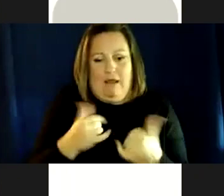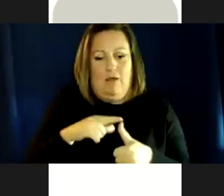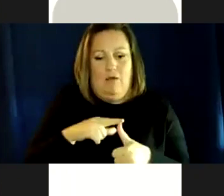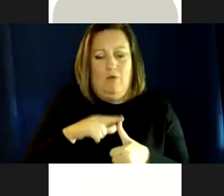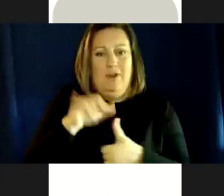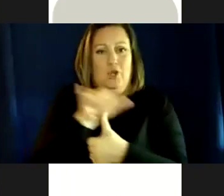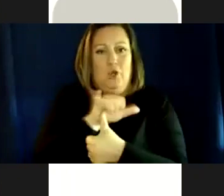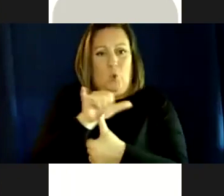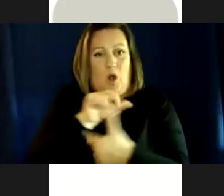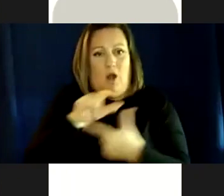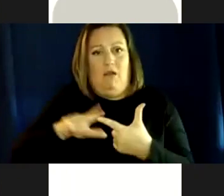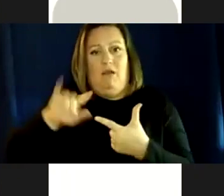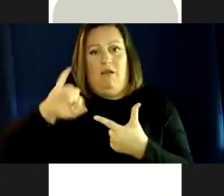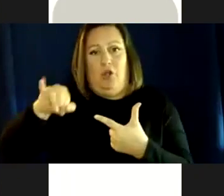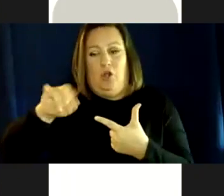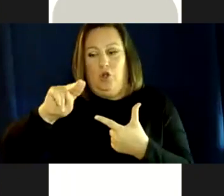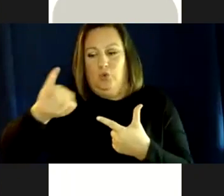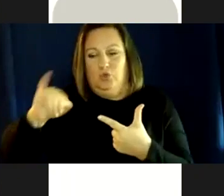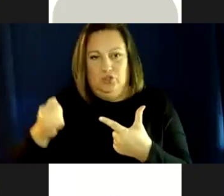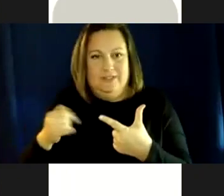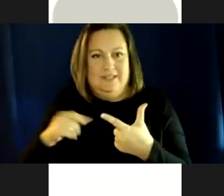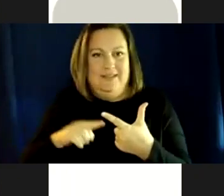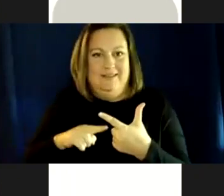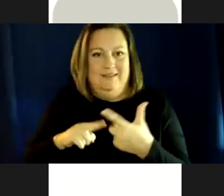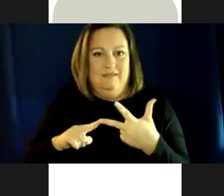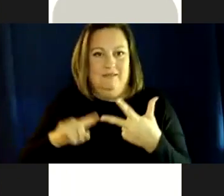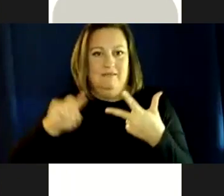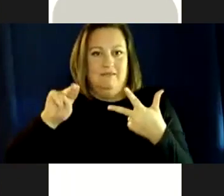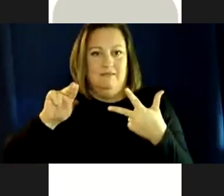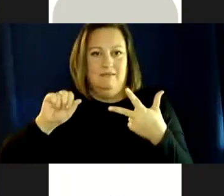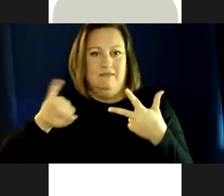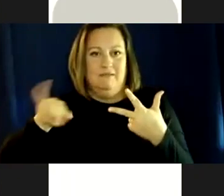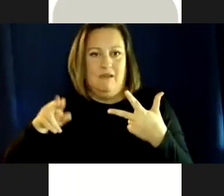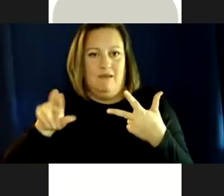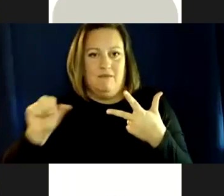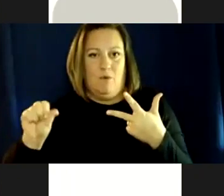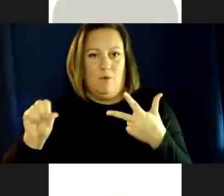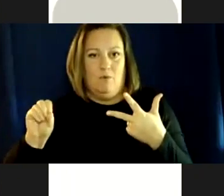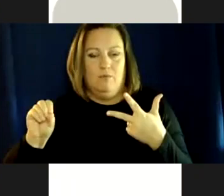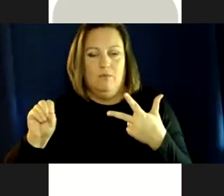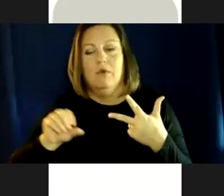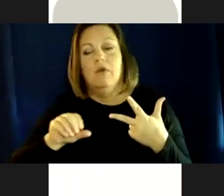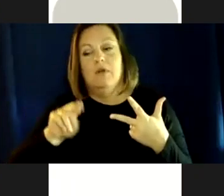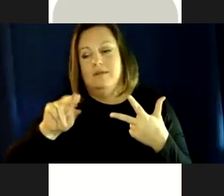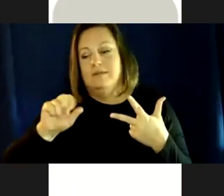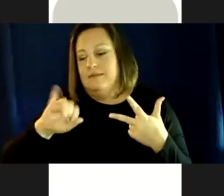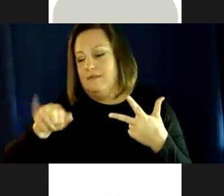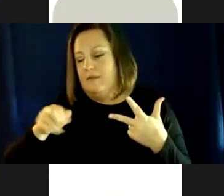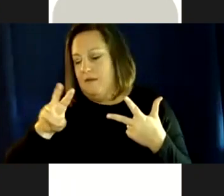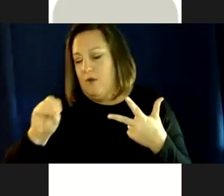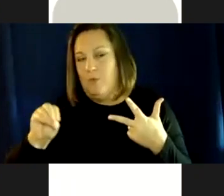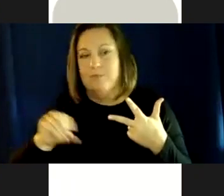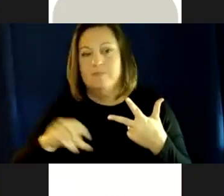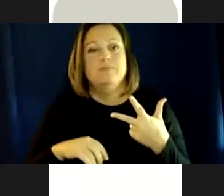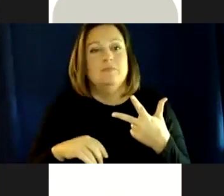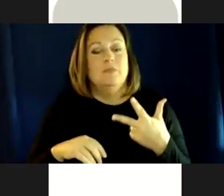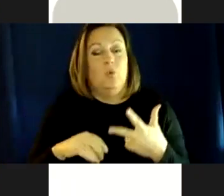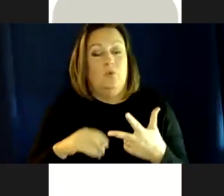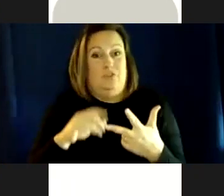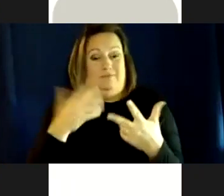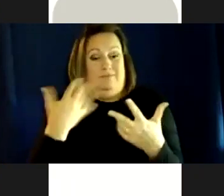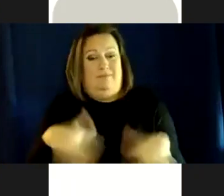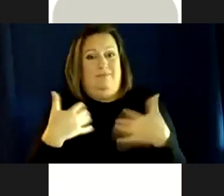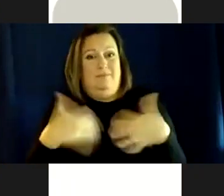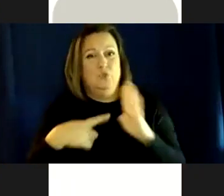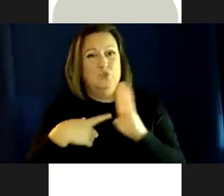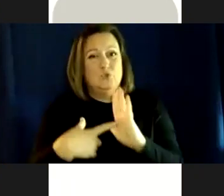Jersey. So that just gives you an idea of how hard COVID-19 is hitting hitting our